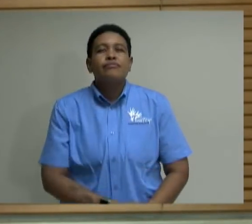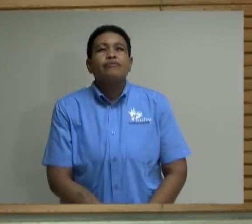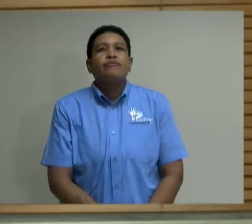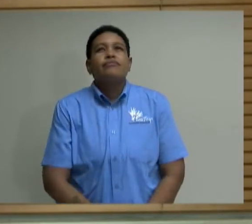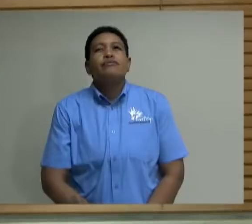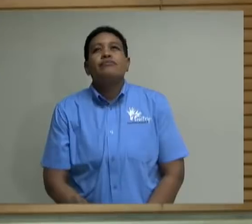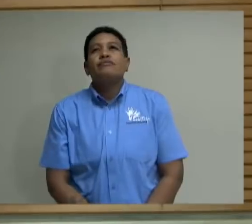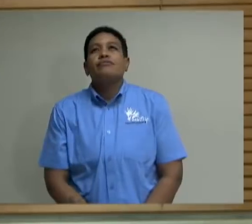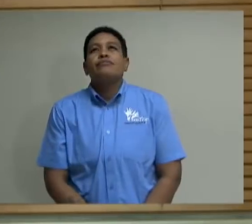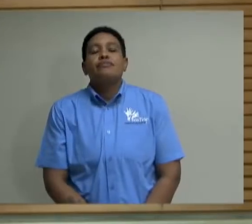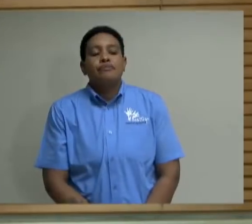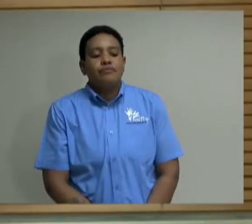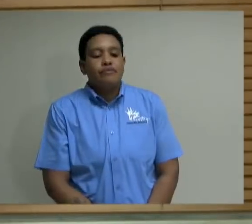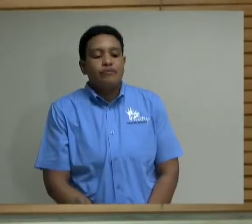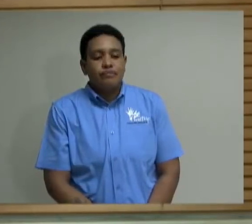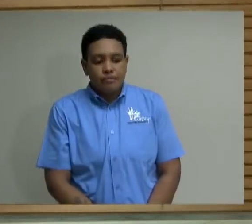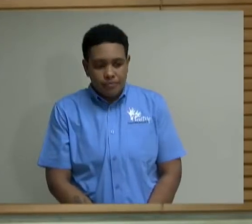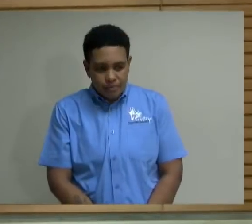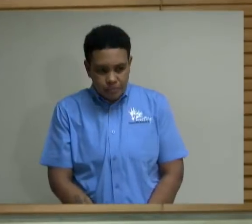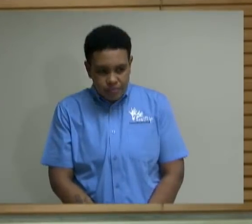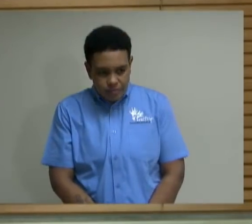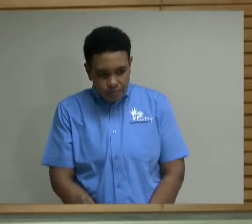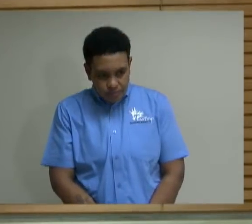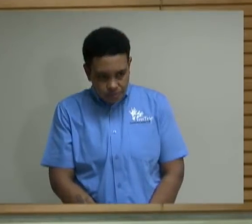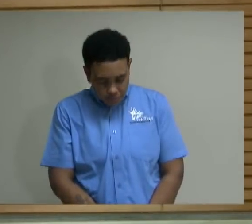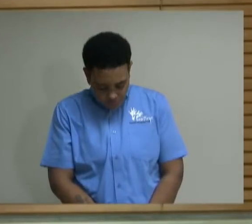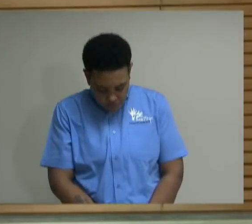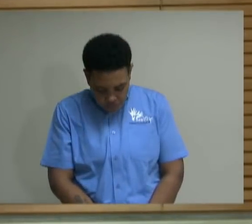the external support at